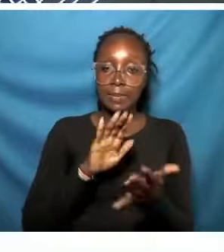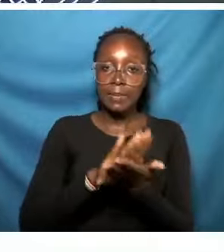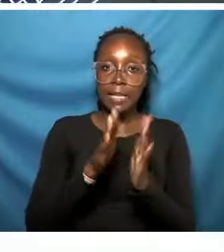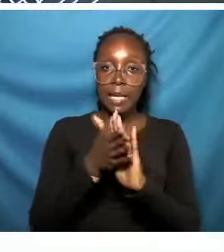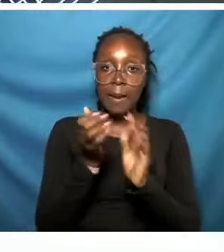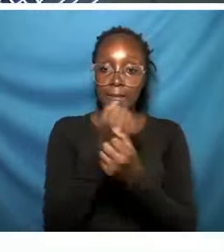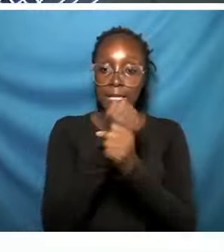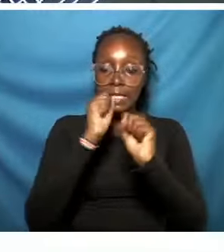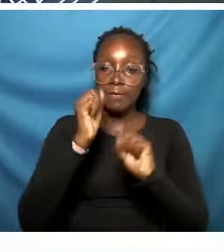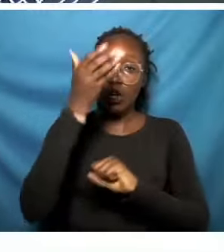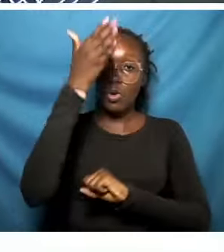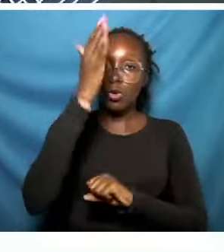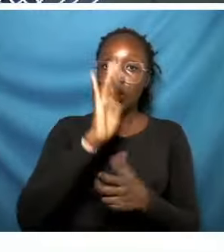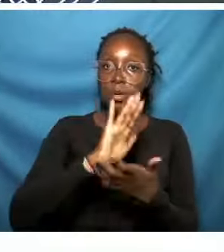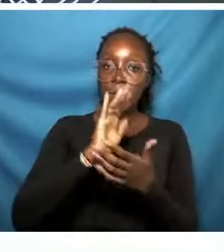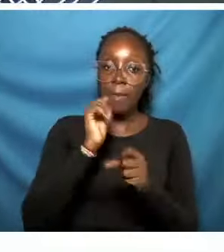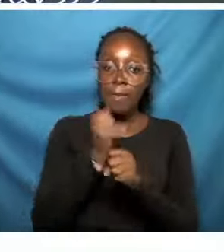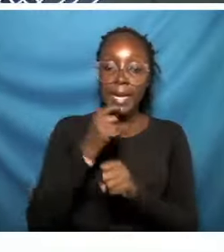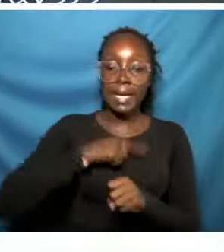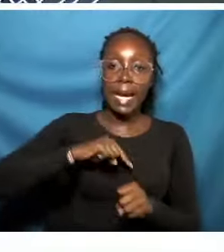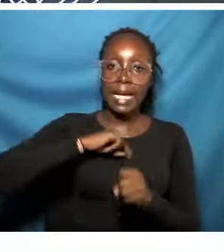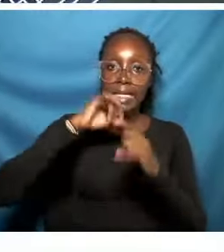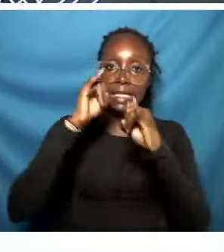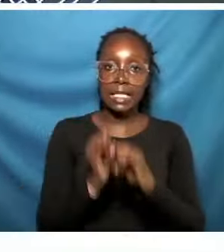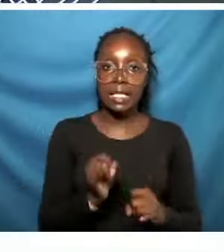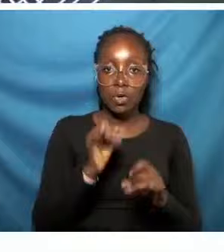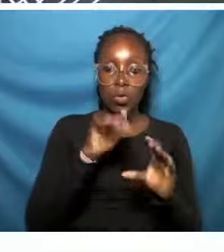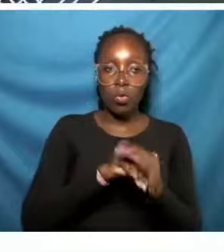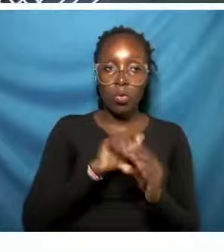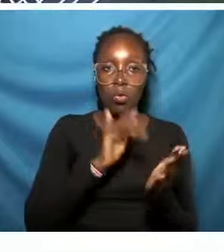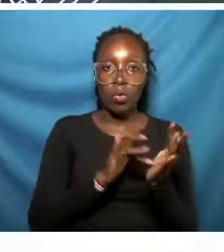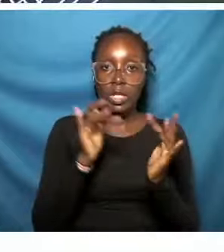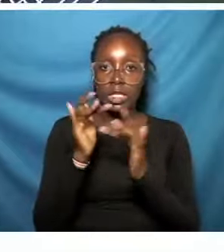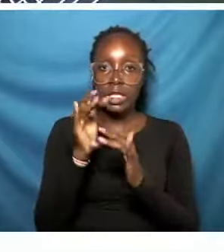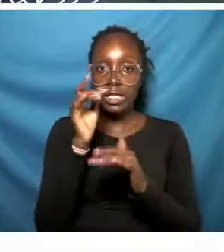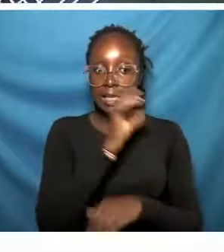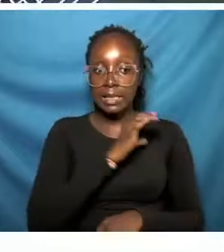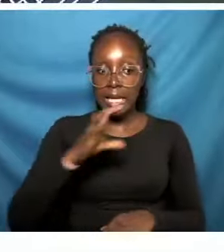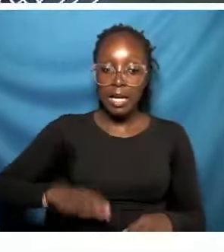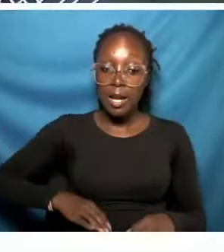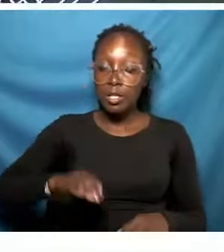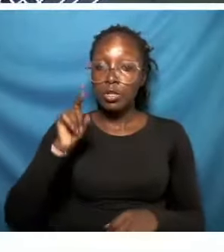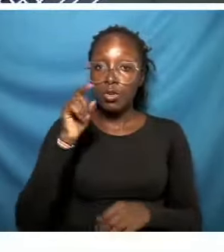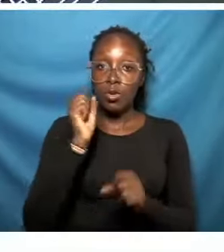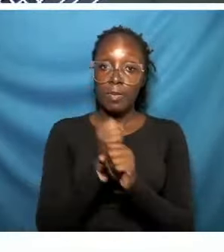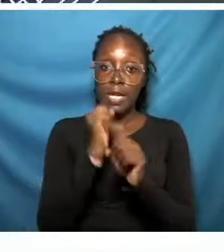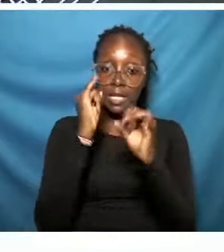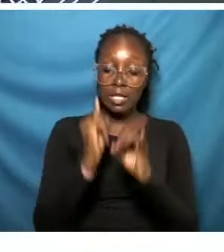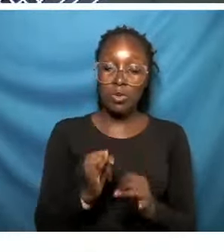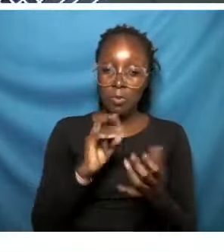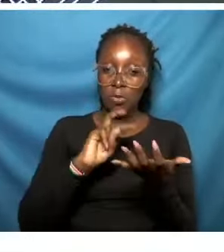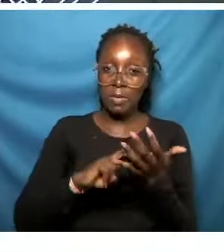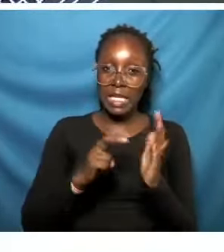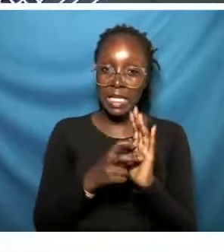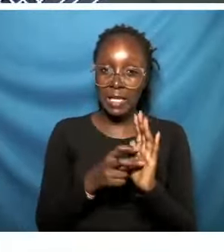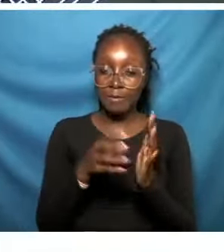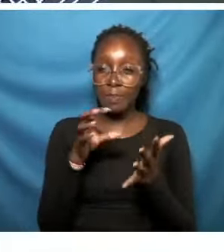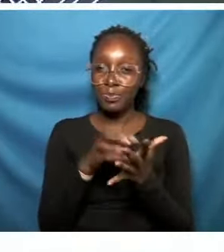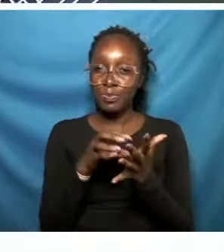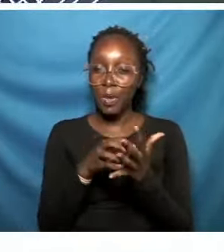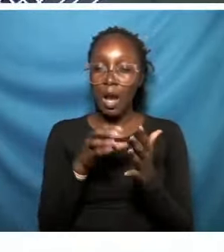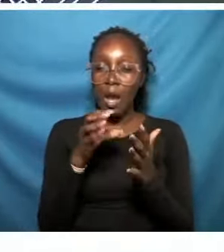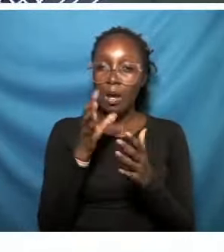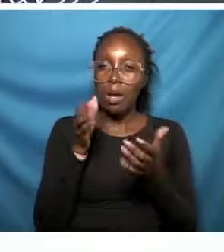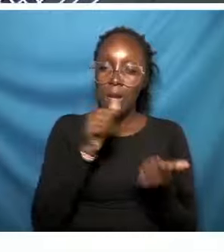us anew in Jesus Christ. You are made new person. So the concept of baptism that he uses there